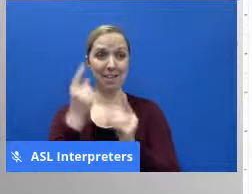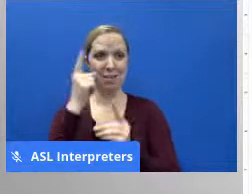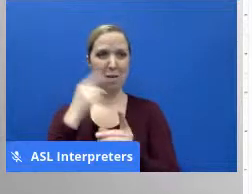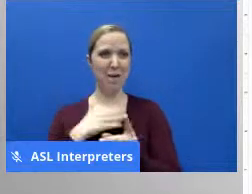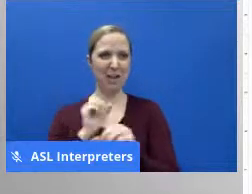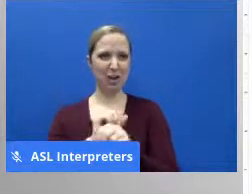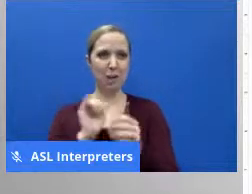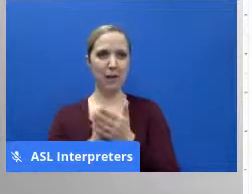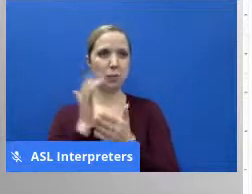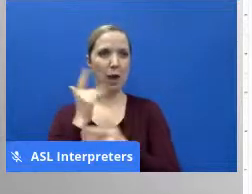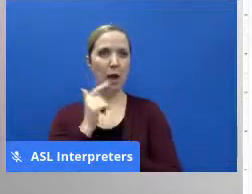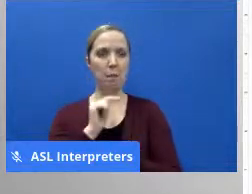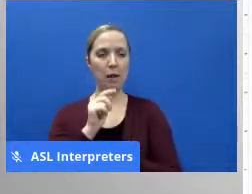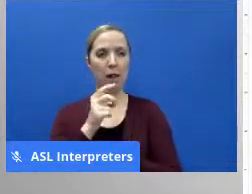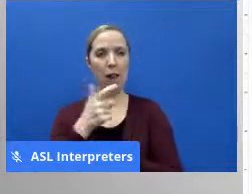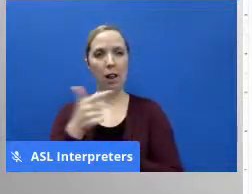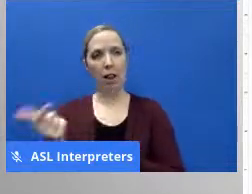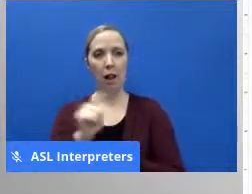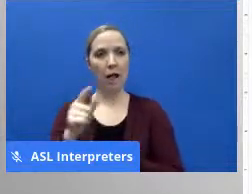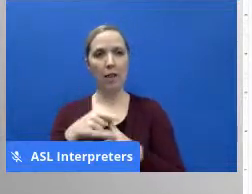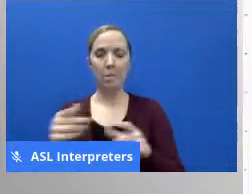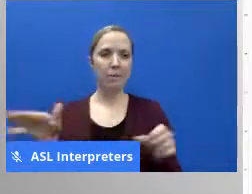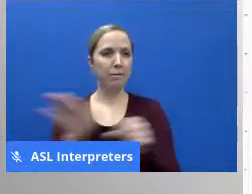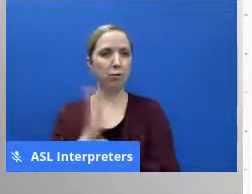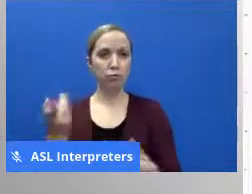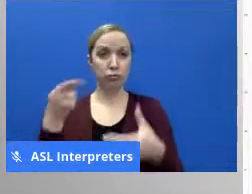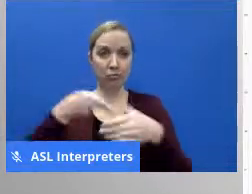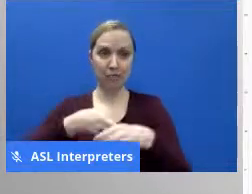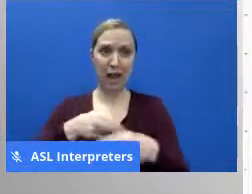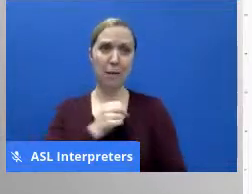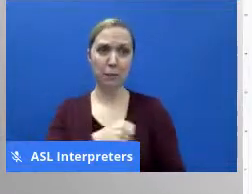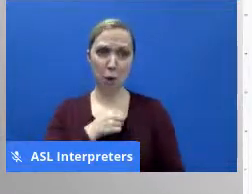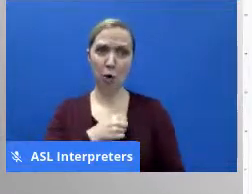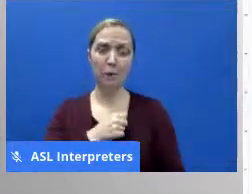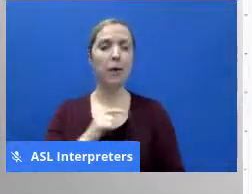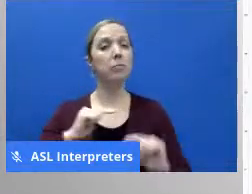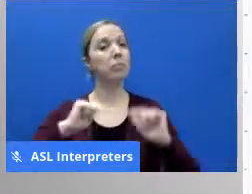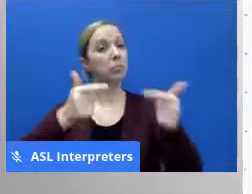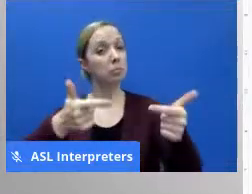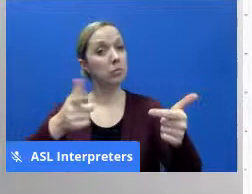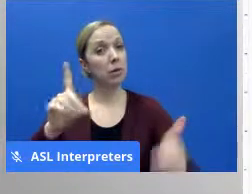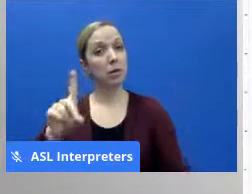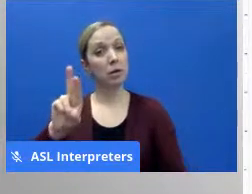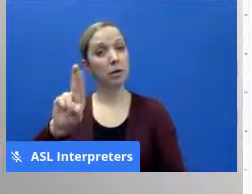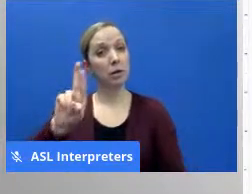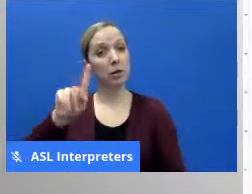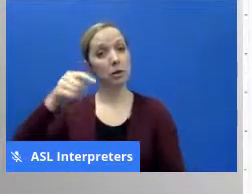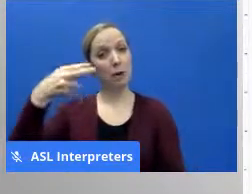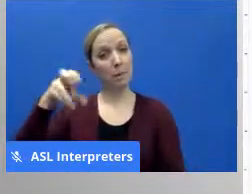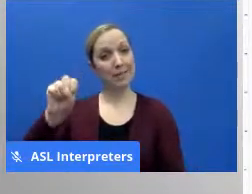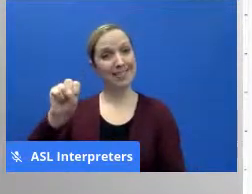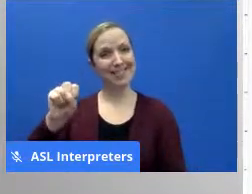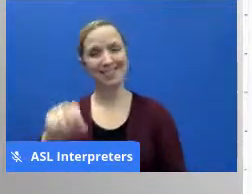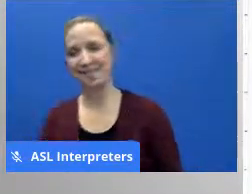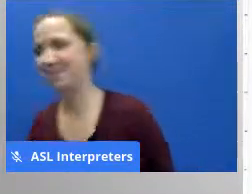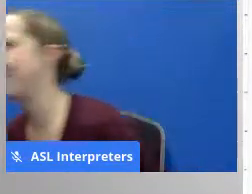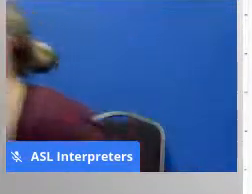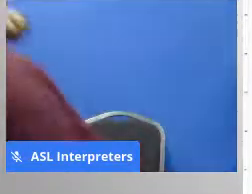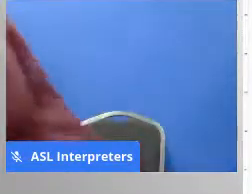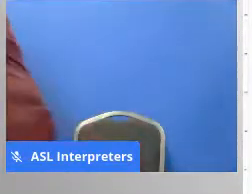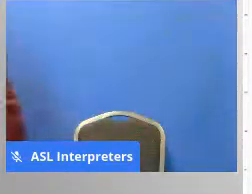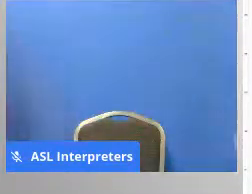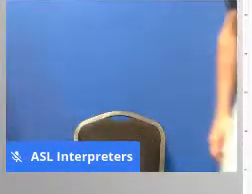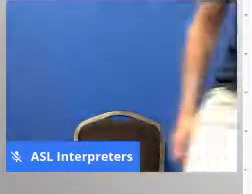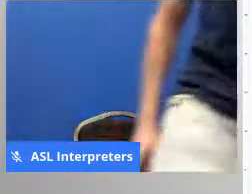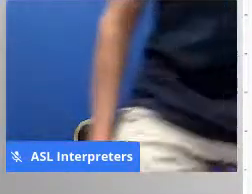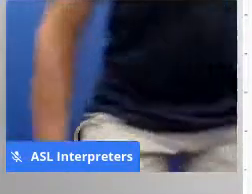back and forth, and then I'll be totally in. So I apologize. I'm going to turn it over to you, Dr. Thomas. It